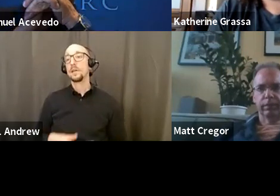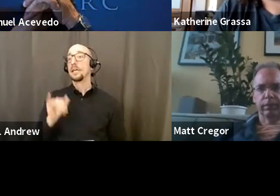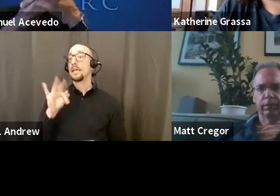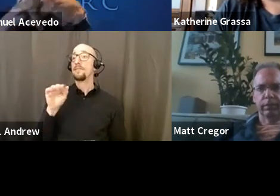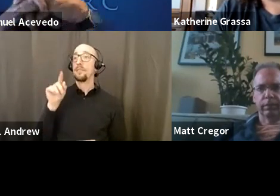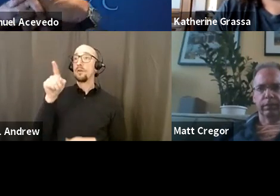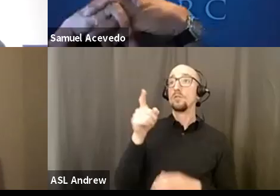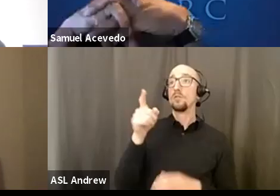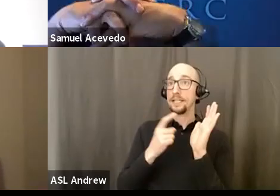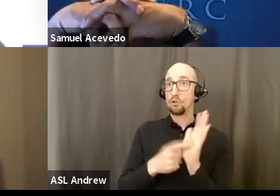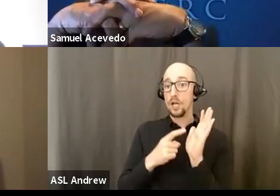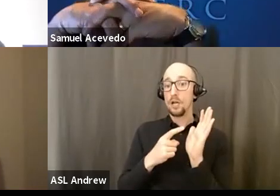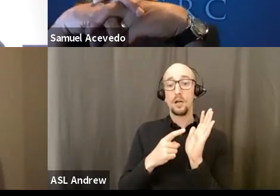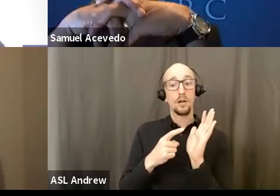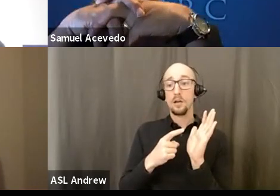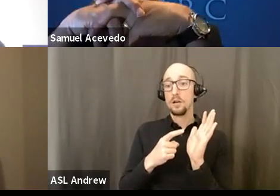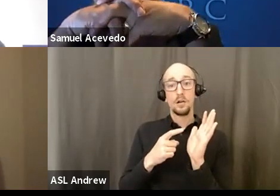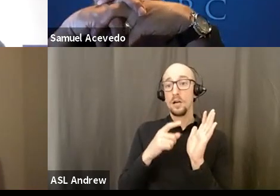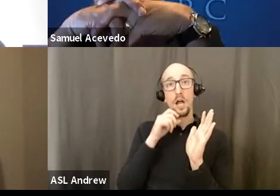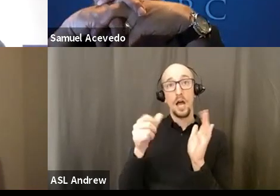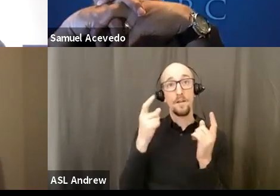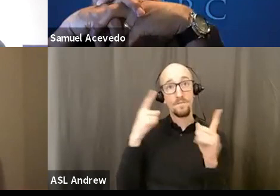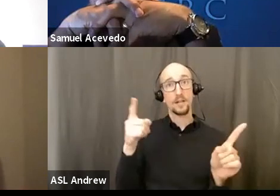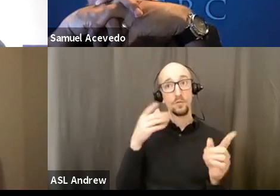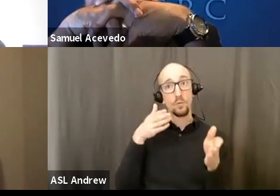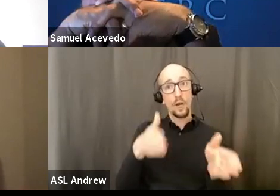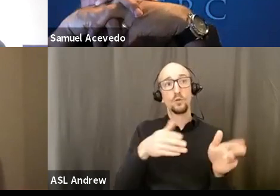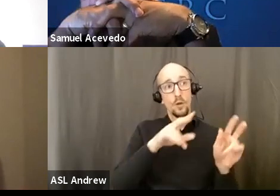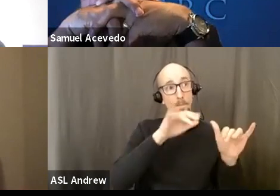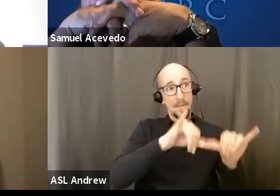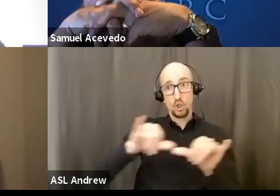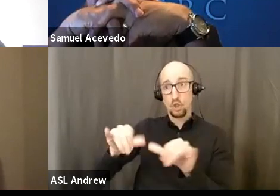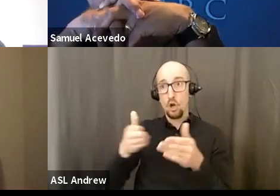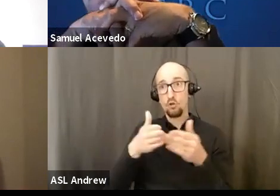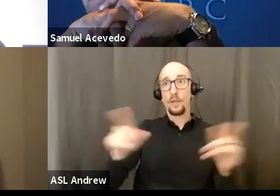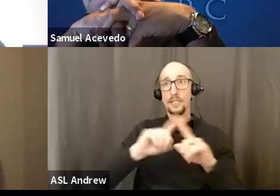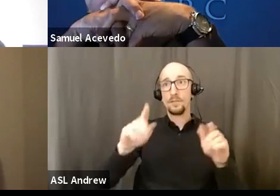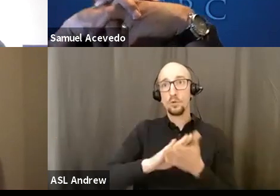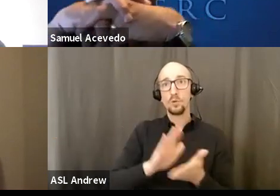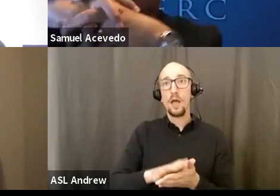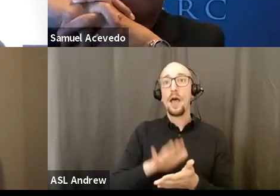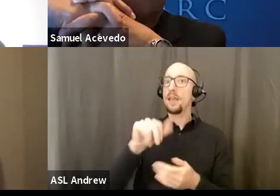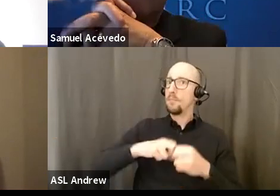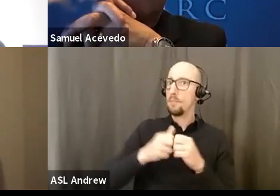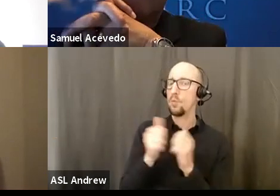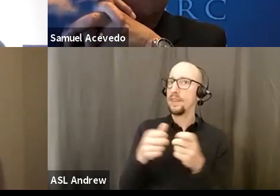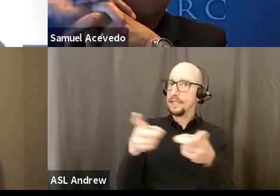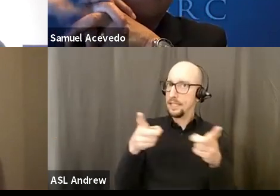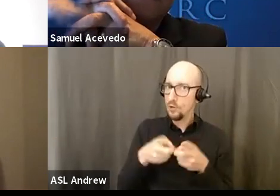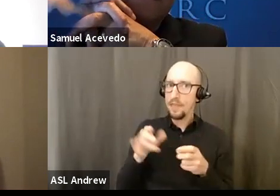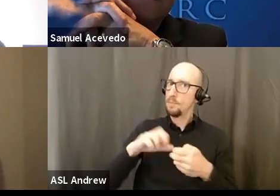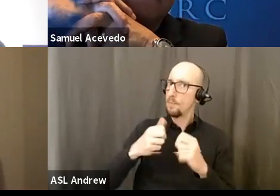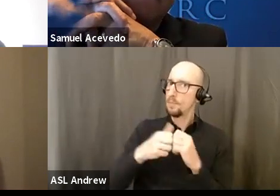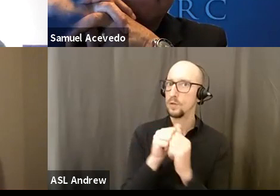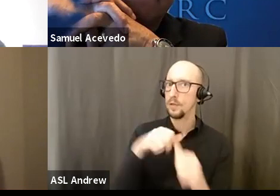criteria is not an effective measure across schools, that is a district issue and a pipeline issue. It